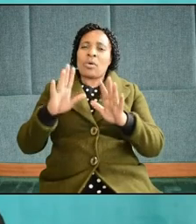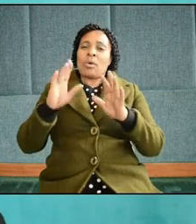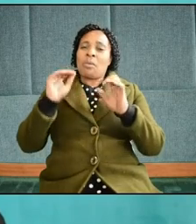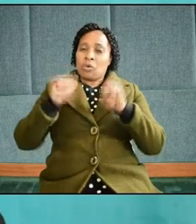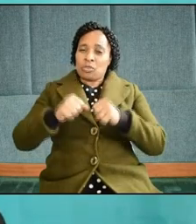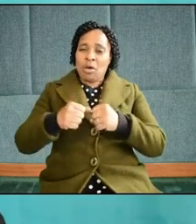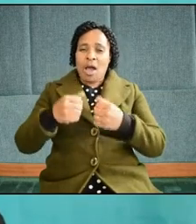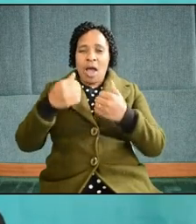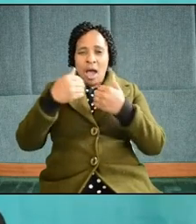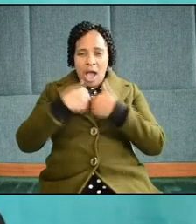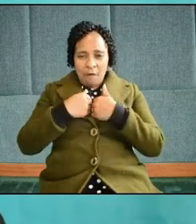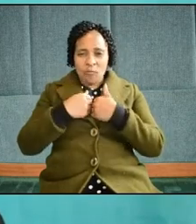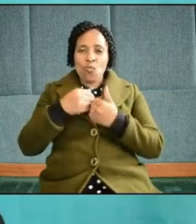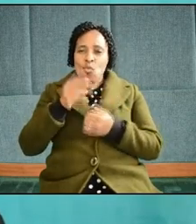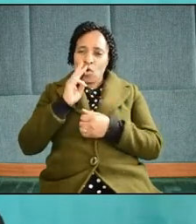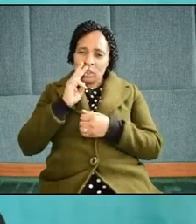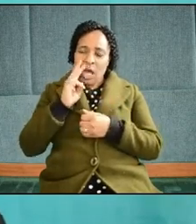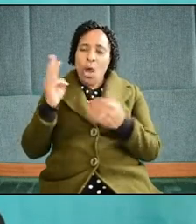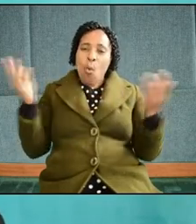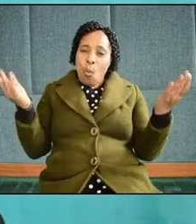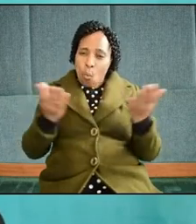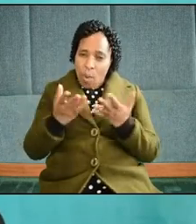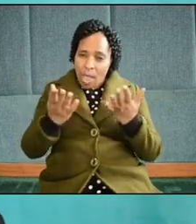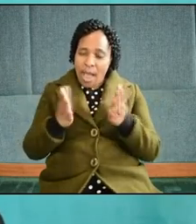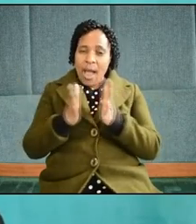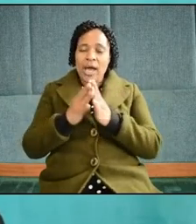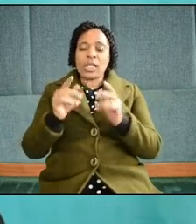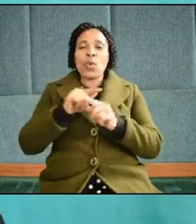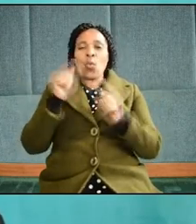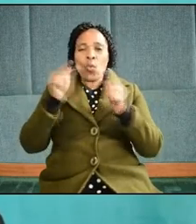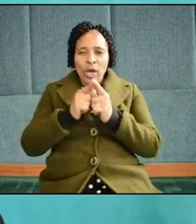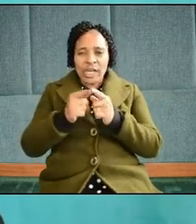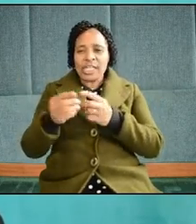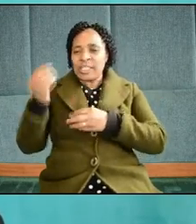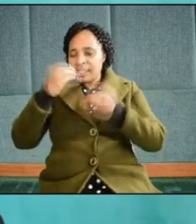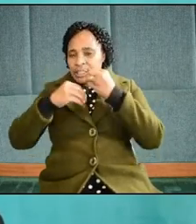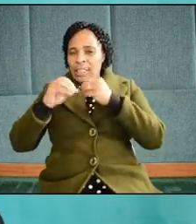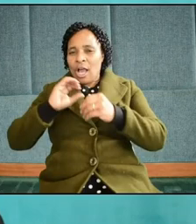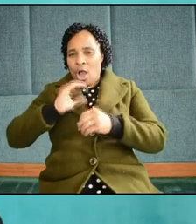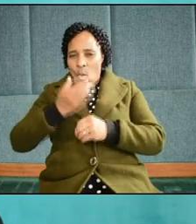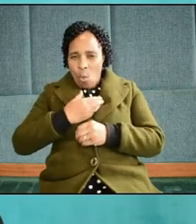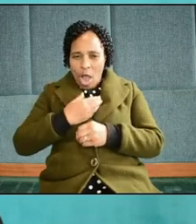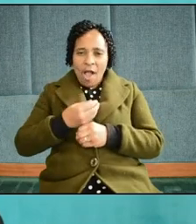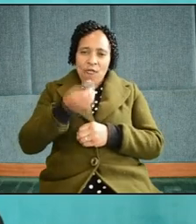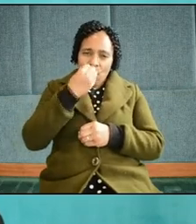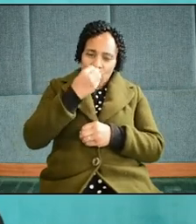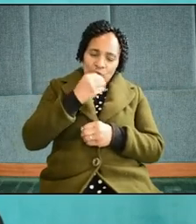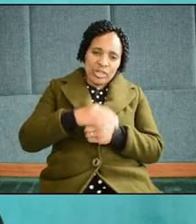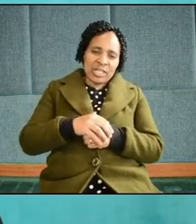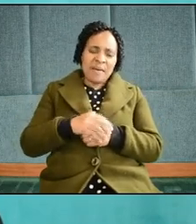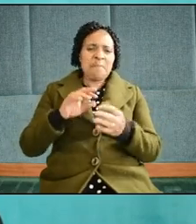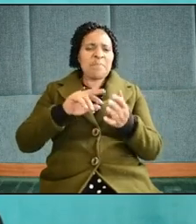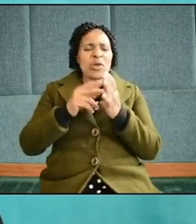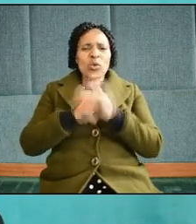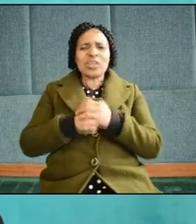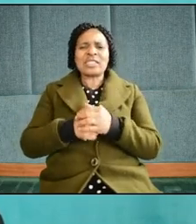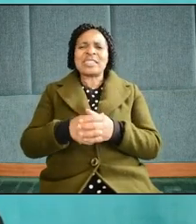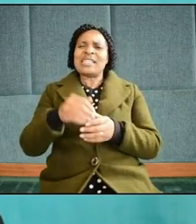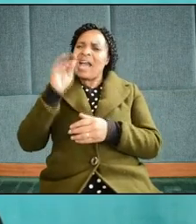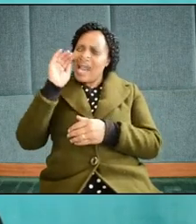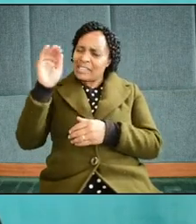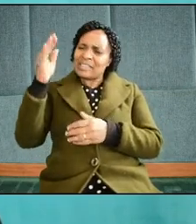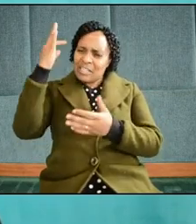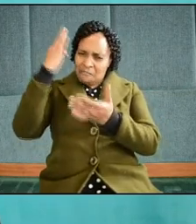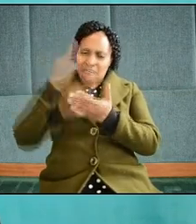break? Where or when are we going to eat our supper? I mean, in essence, they are asking in